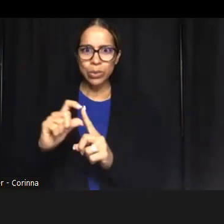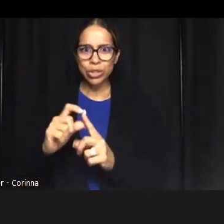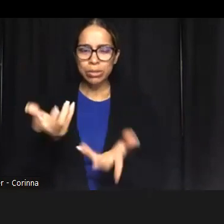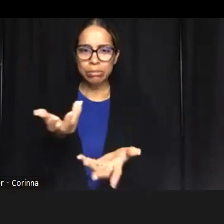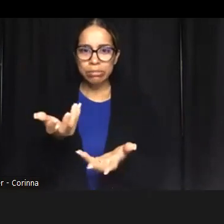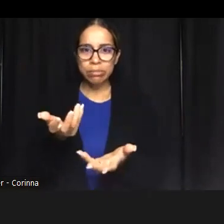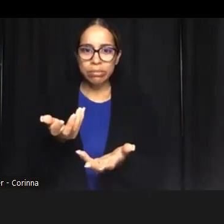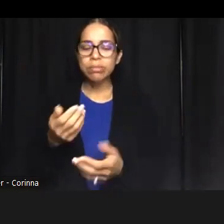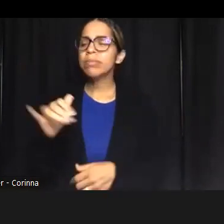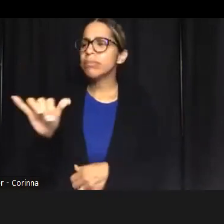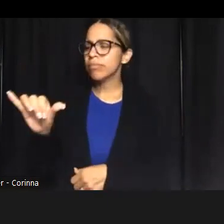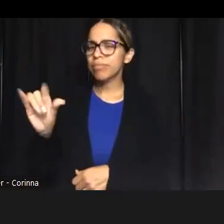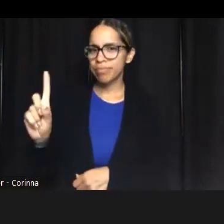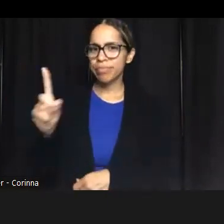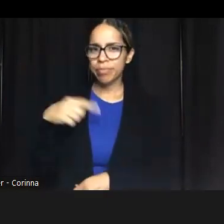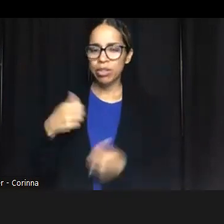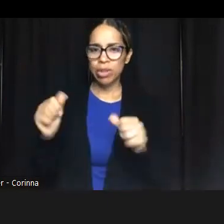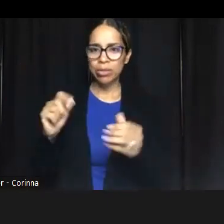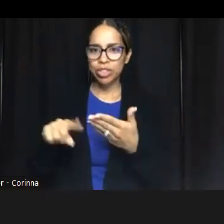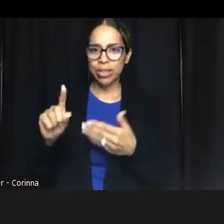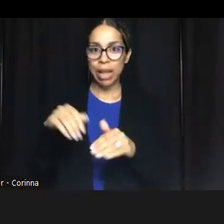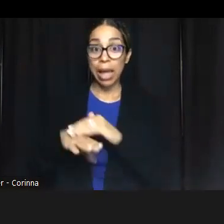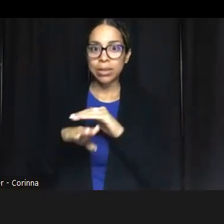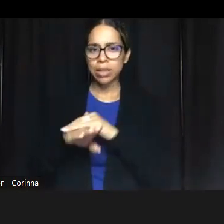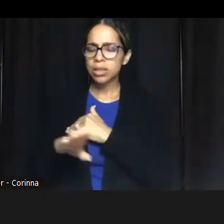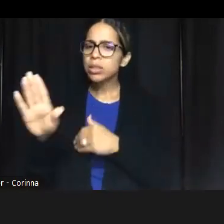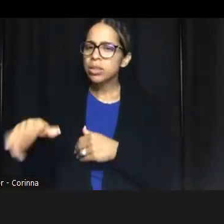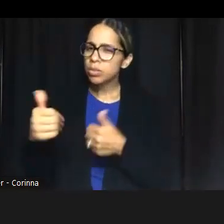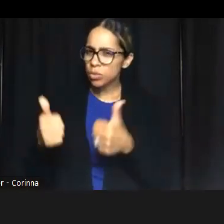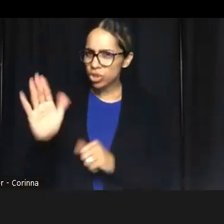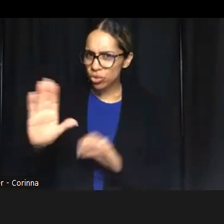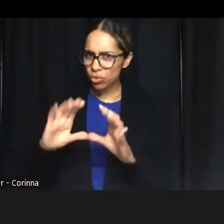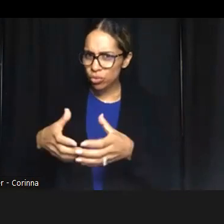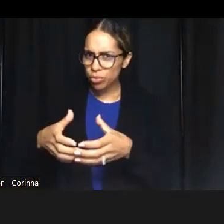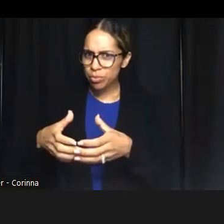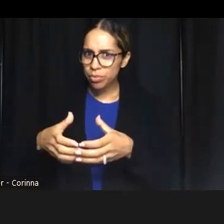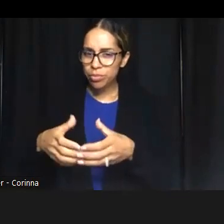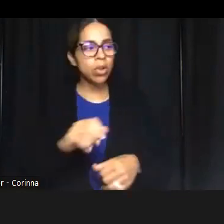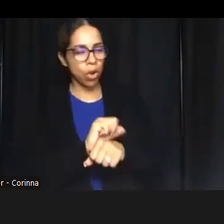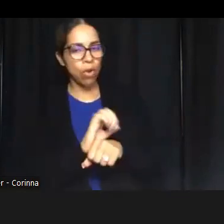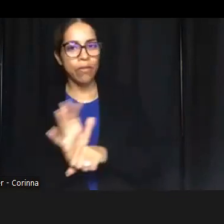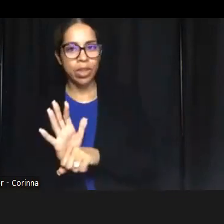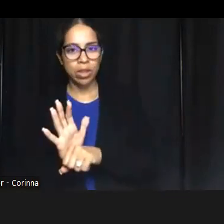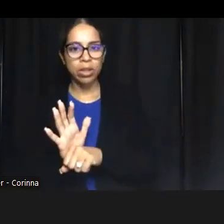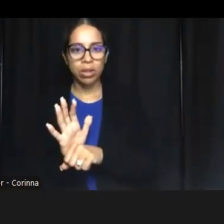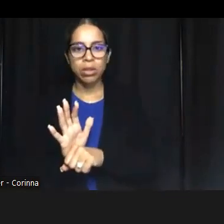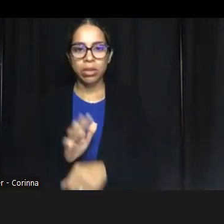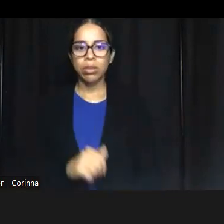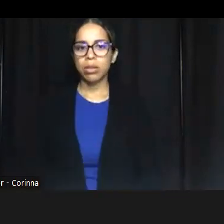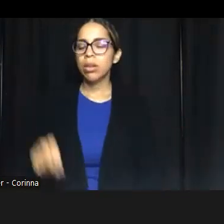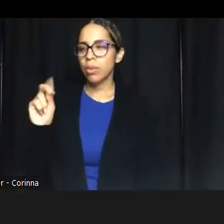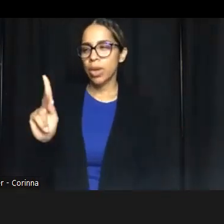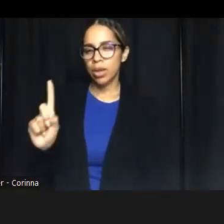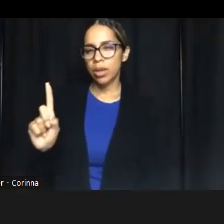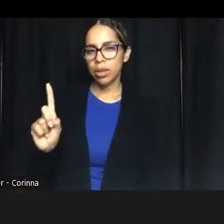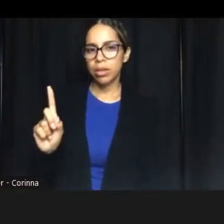the access. And which group are you in? The COVID group. Okay, let me at